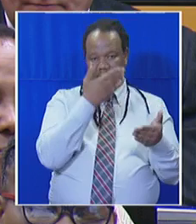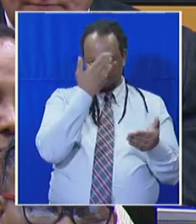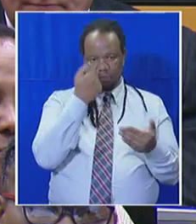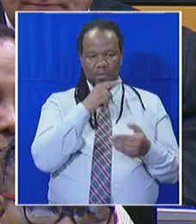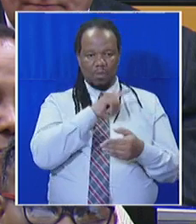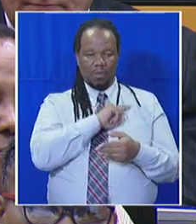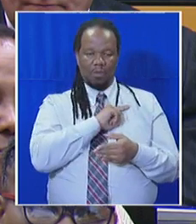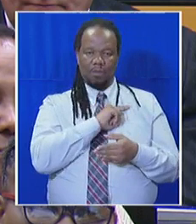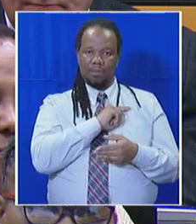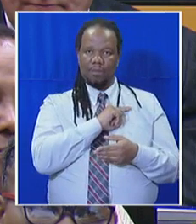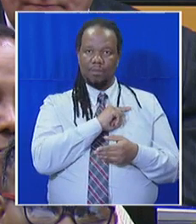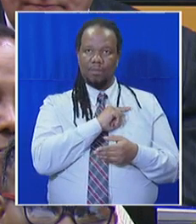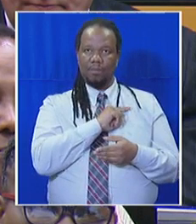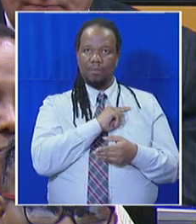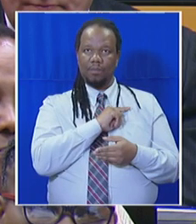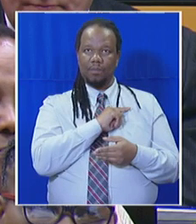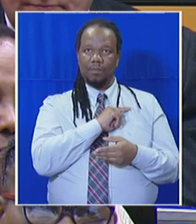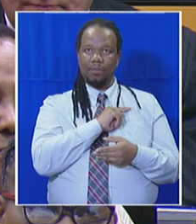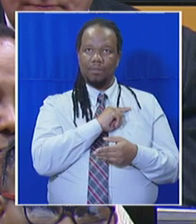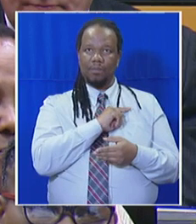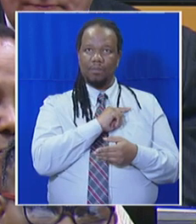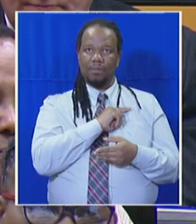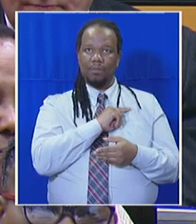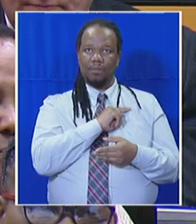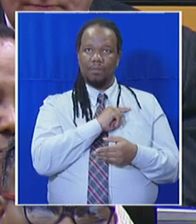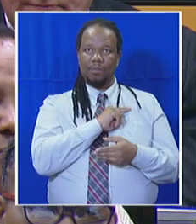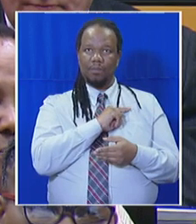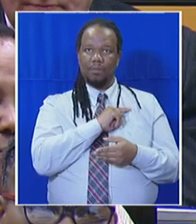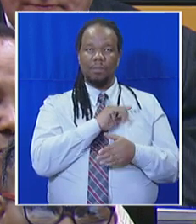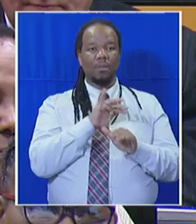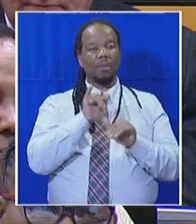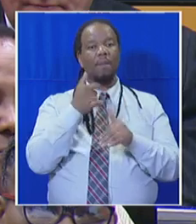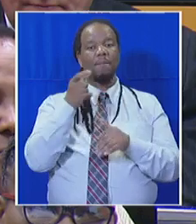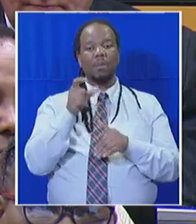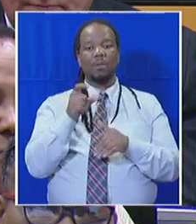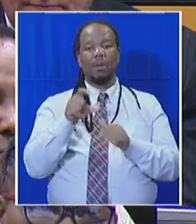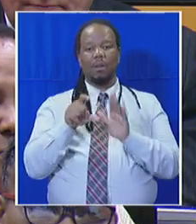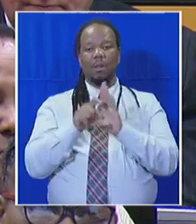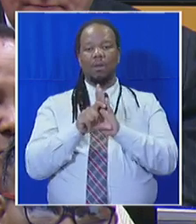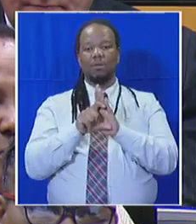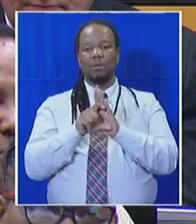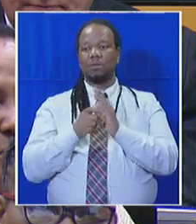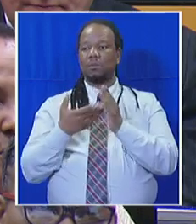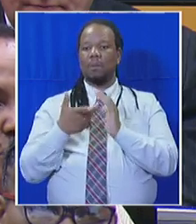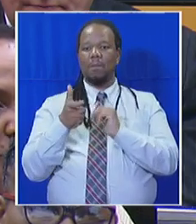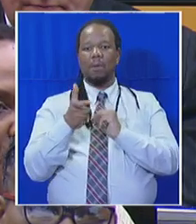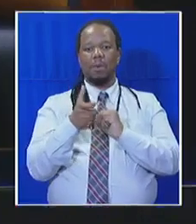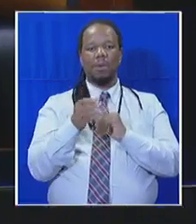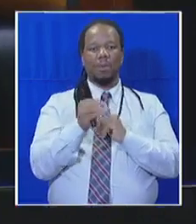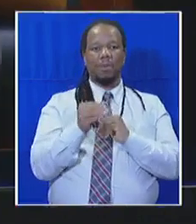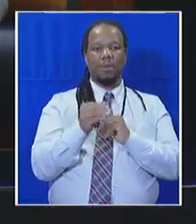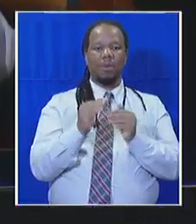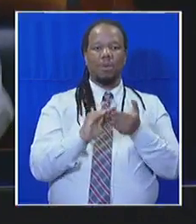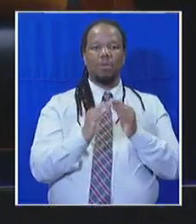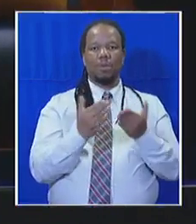of proliferation of unlicensed guns in our communities. I thank you.